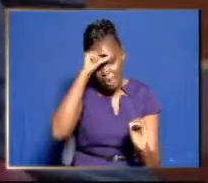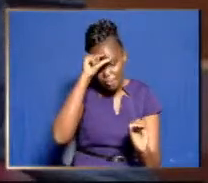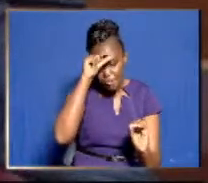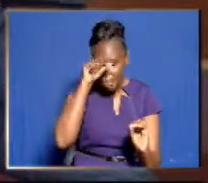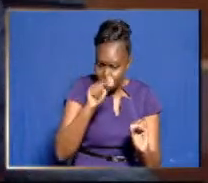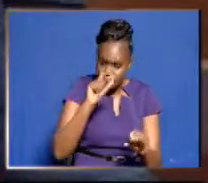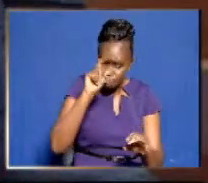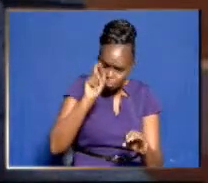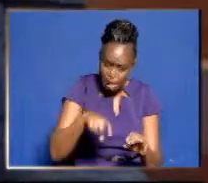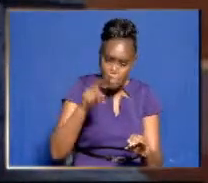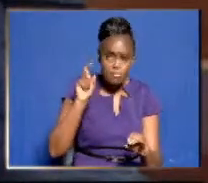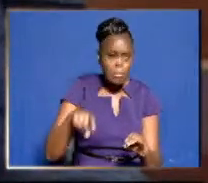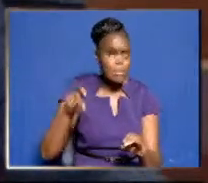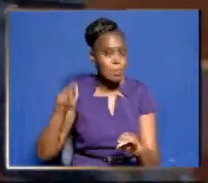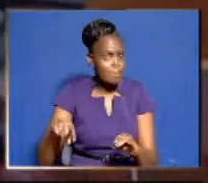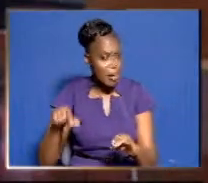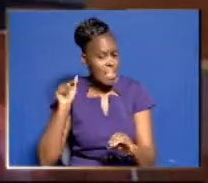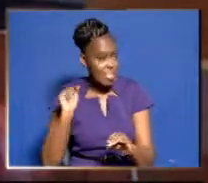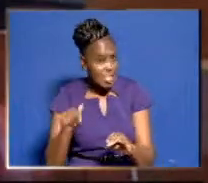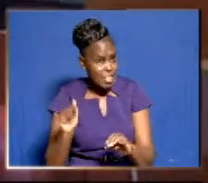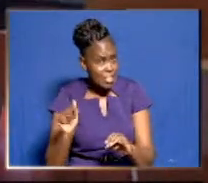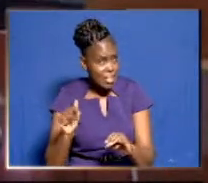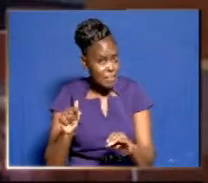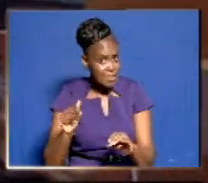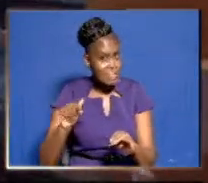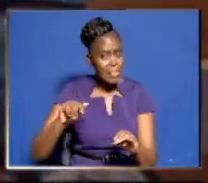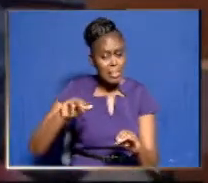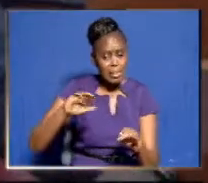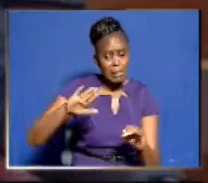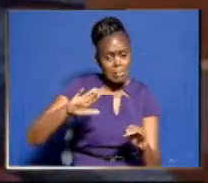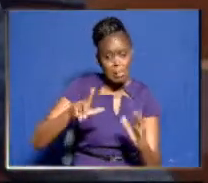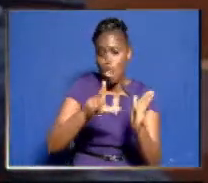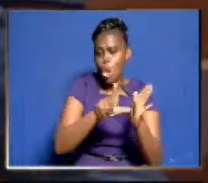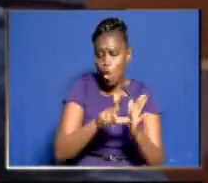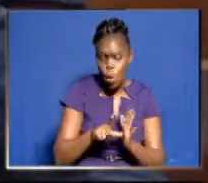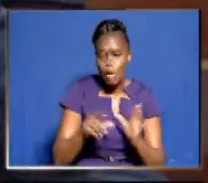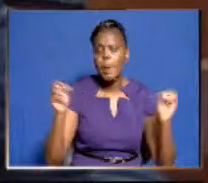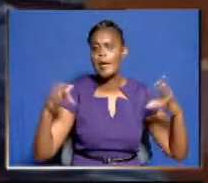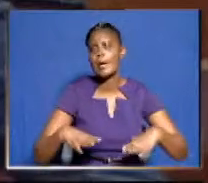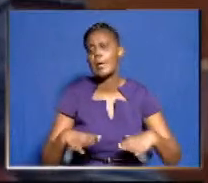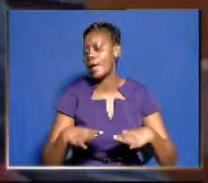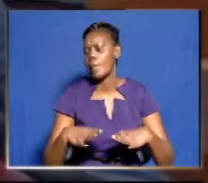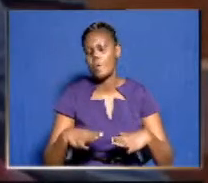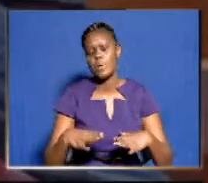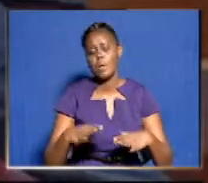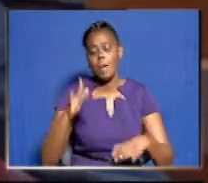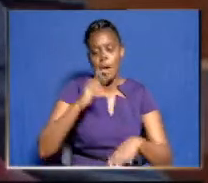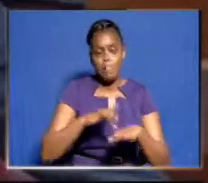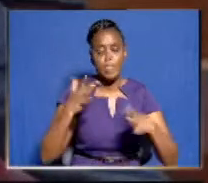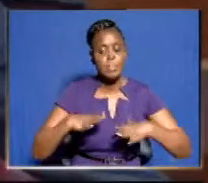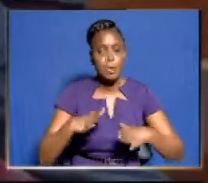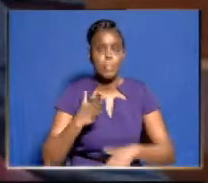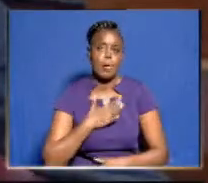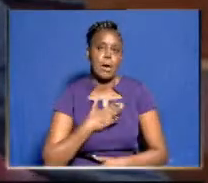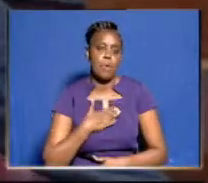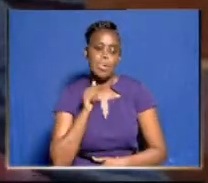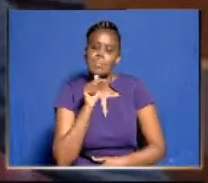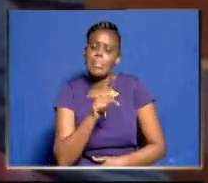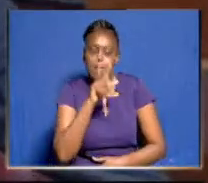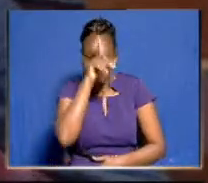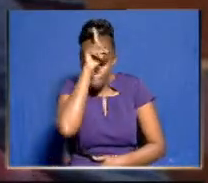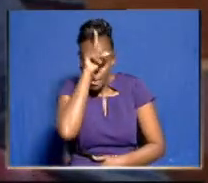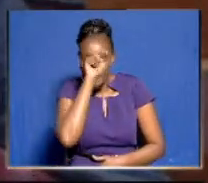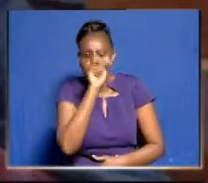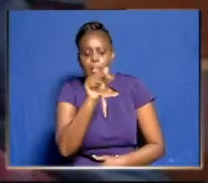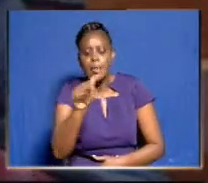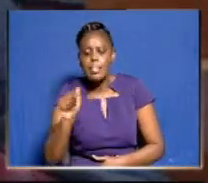way to make sure that this kind of pending bills are cleared, because it really affects our people down there. The other point,